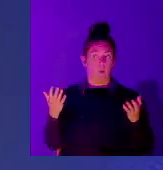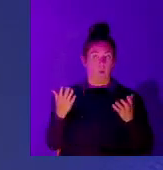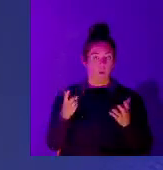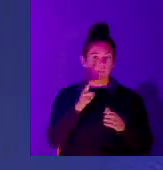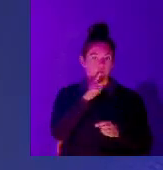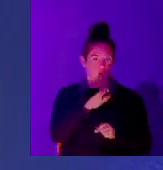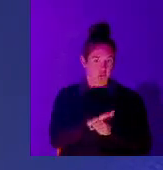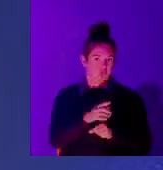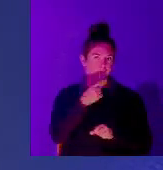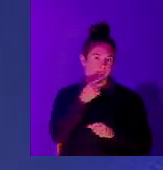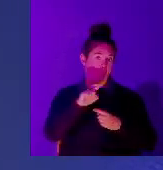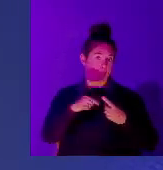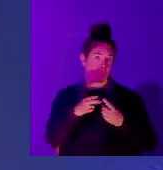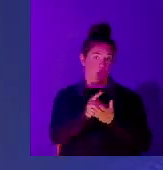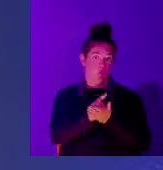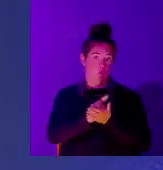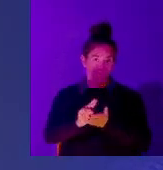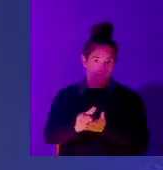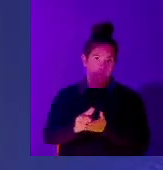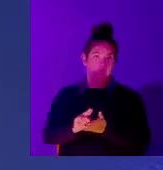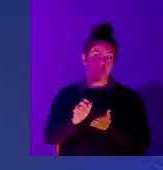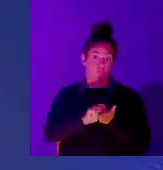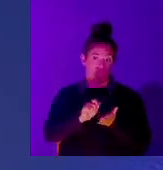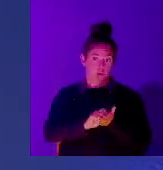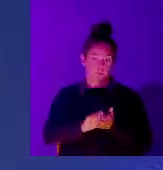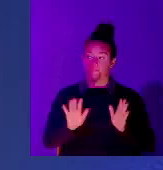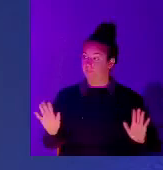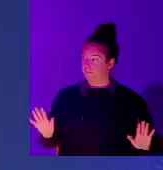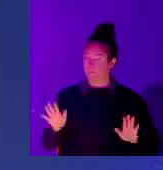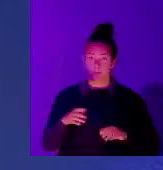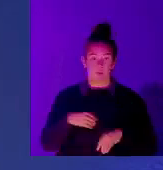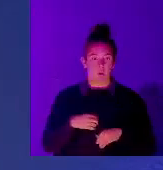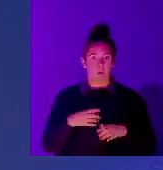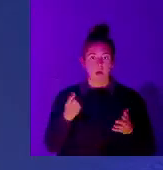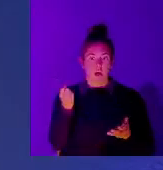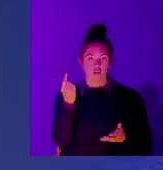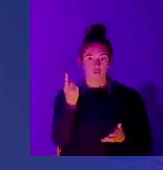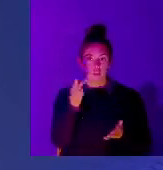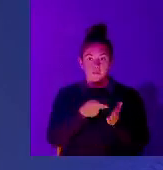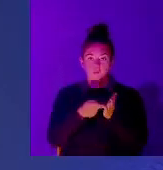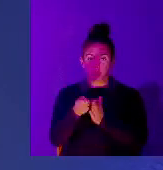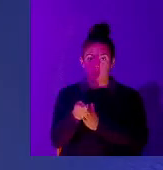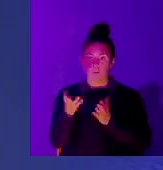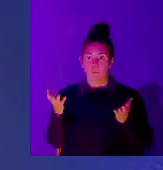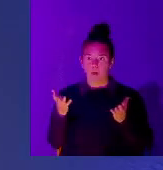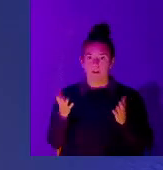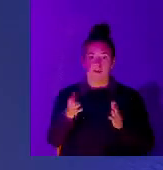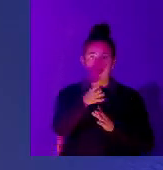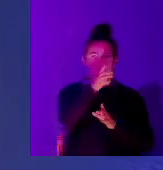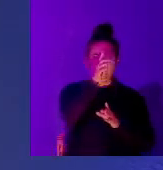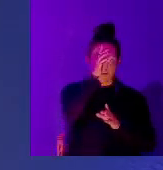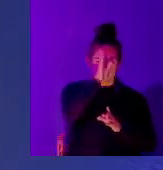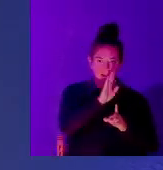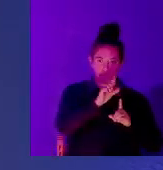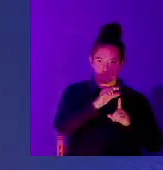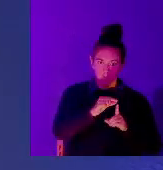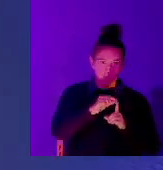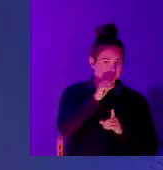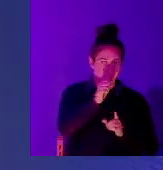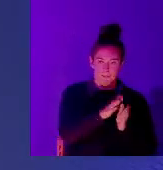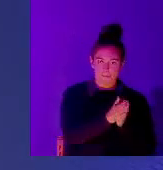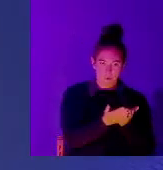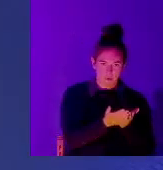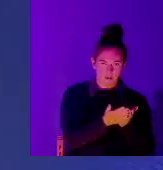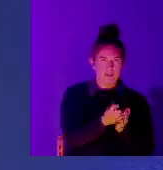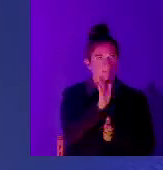truth. God's Word is not a book. It is God's revelation to us. And